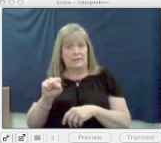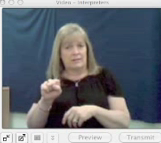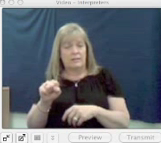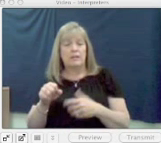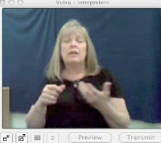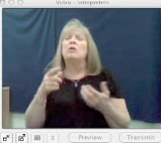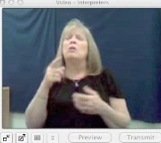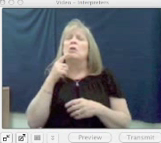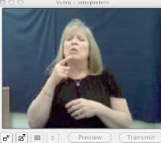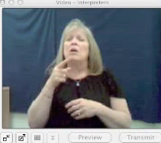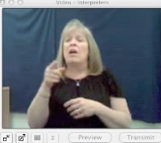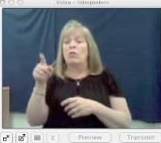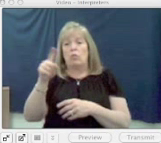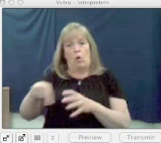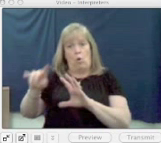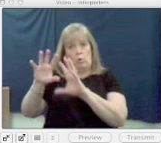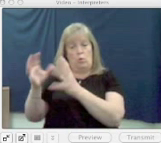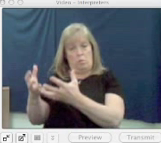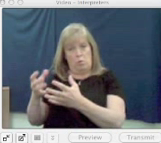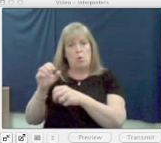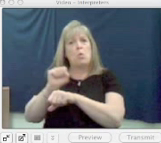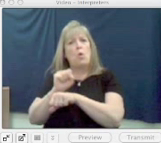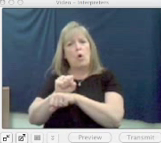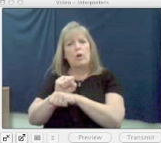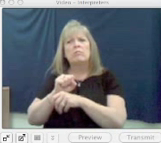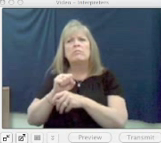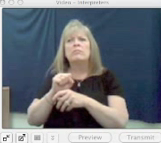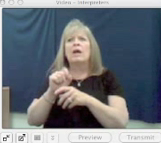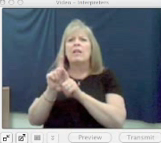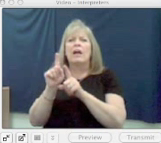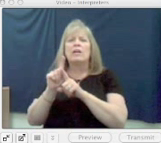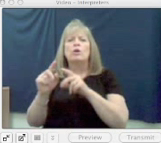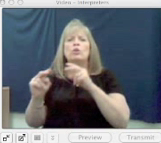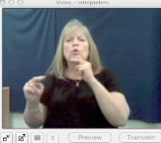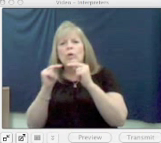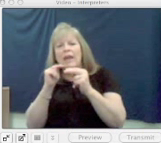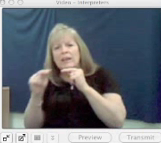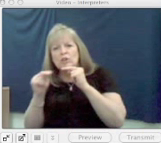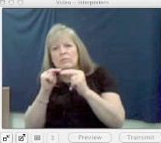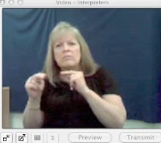They work within the negotiation of decision-making,